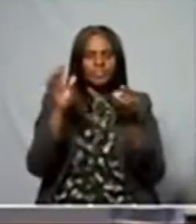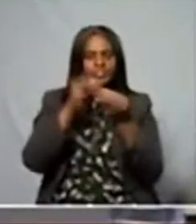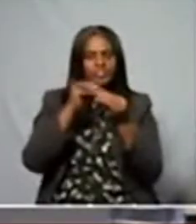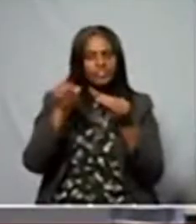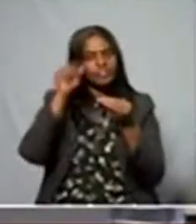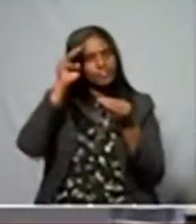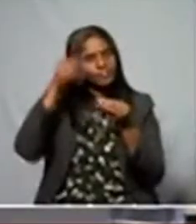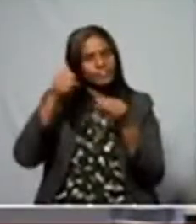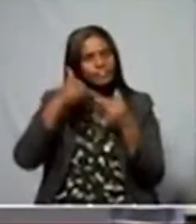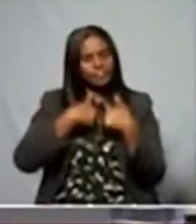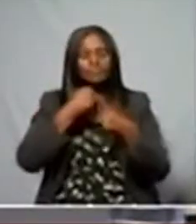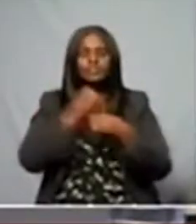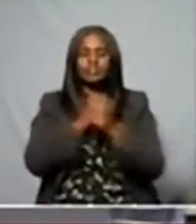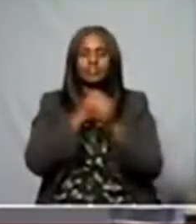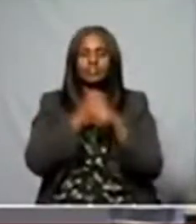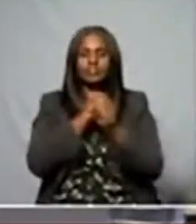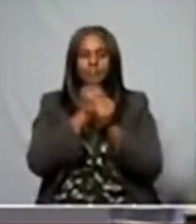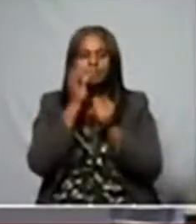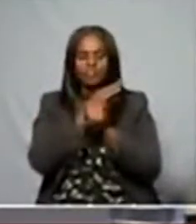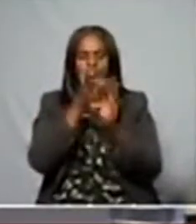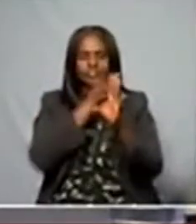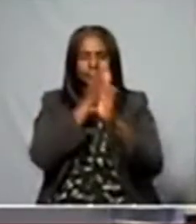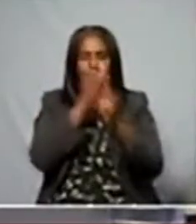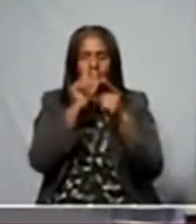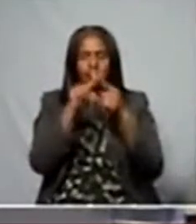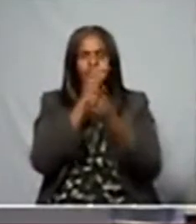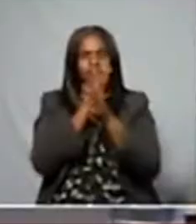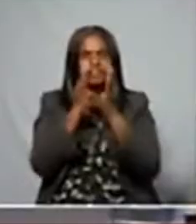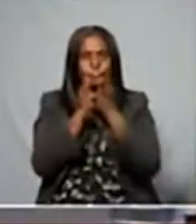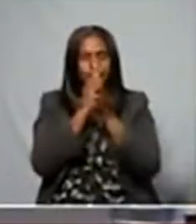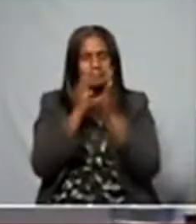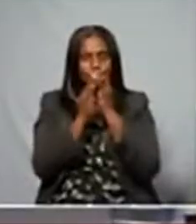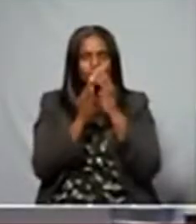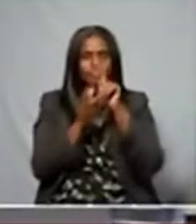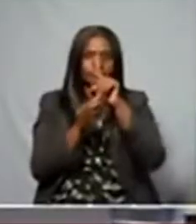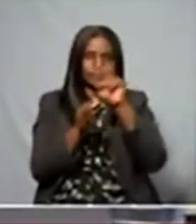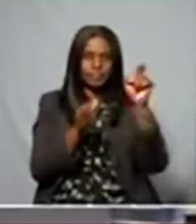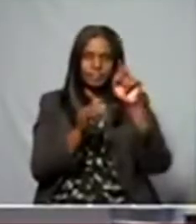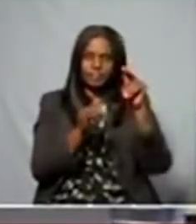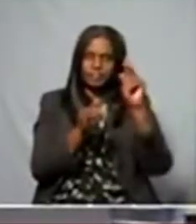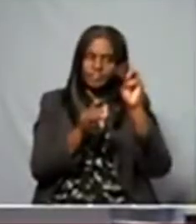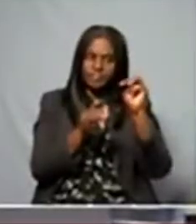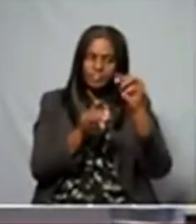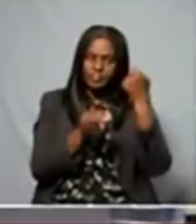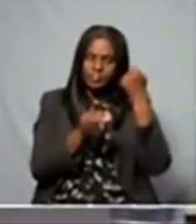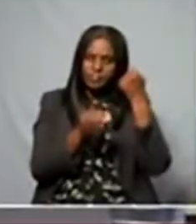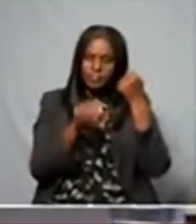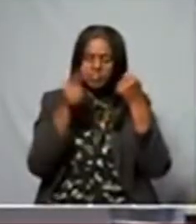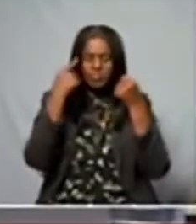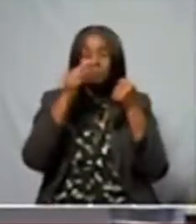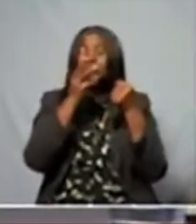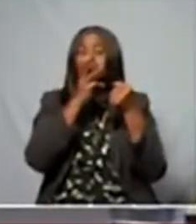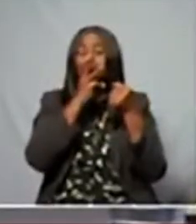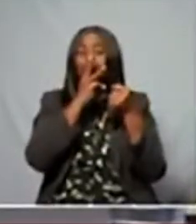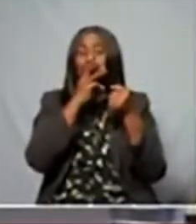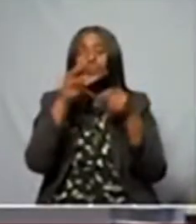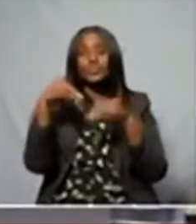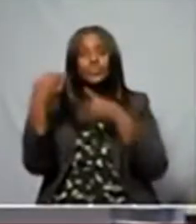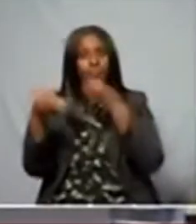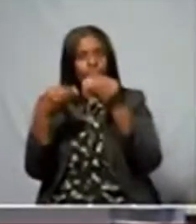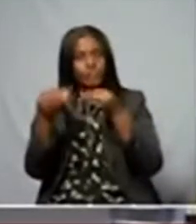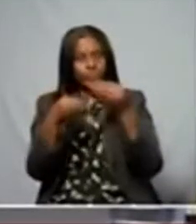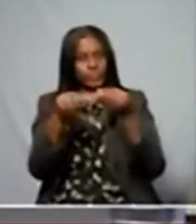ministry has set a target to construct 100 kilometers of water distribution